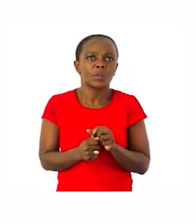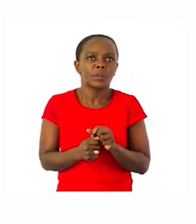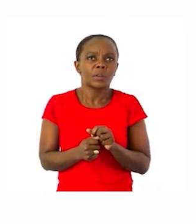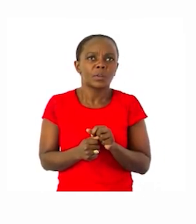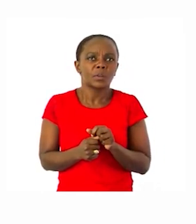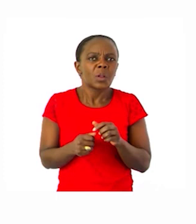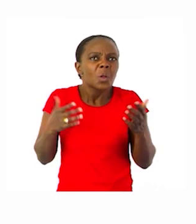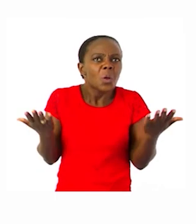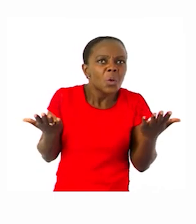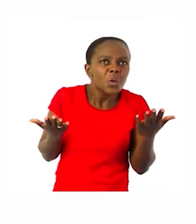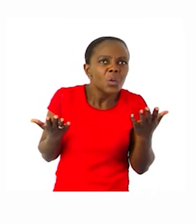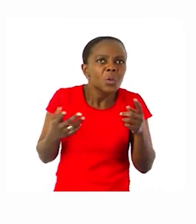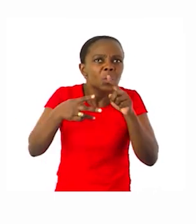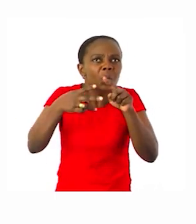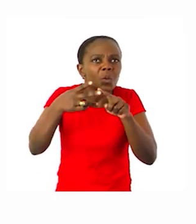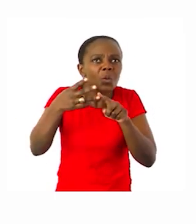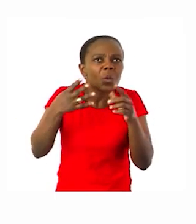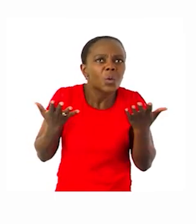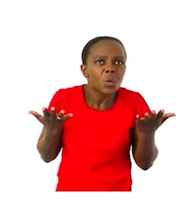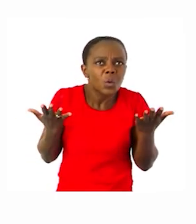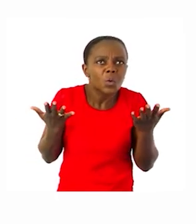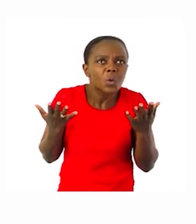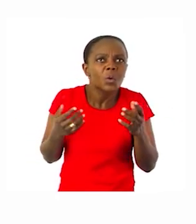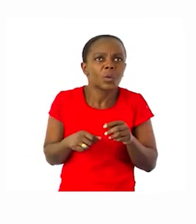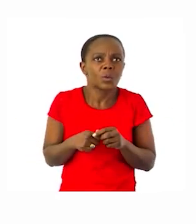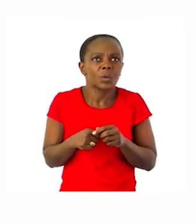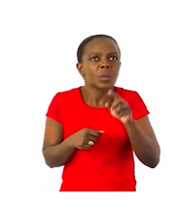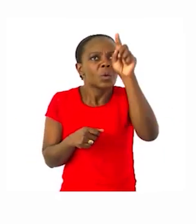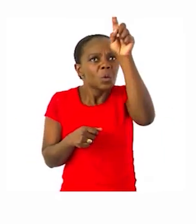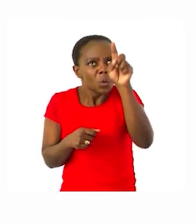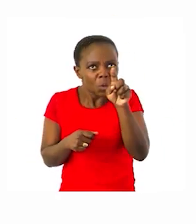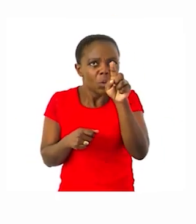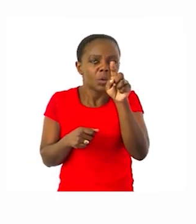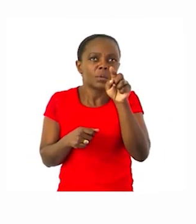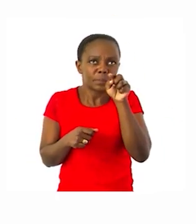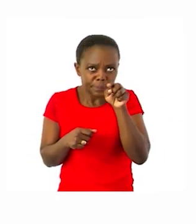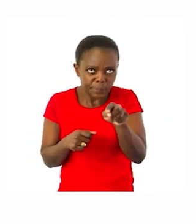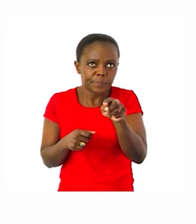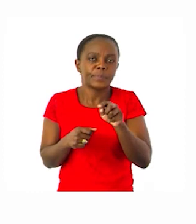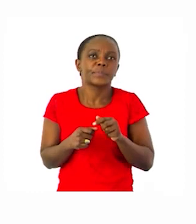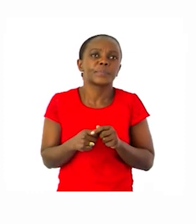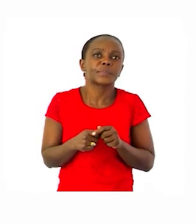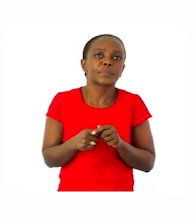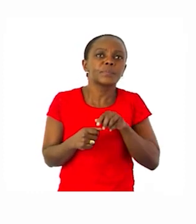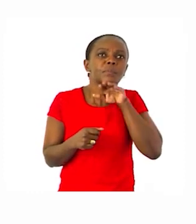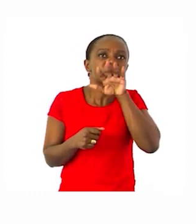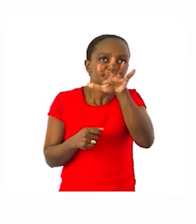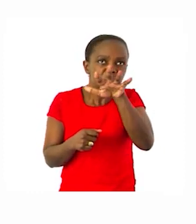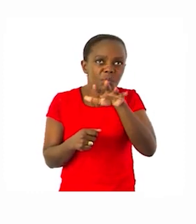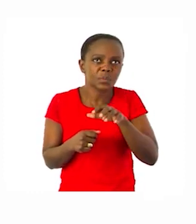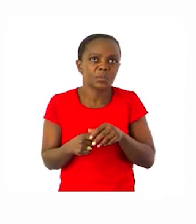Do we just say I am yelling, or you say I am yelling? We read that with